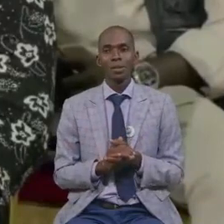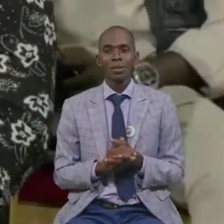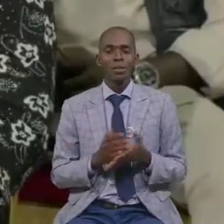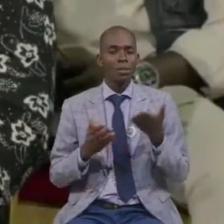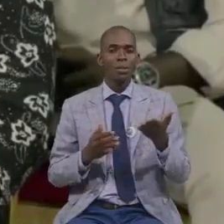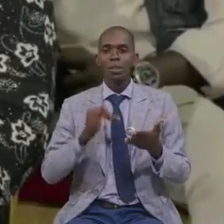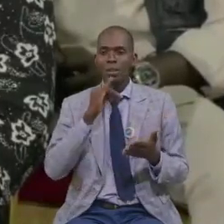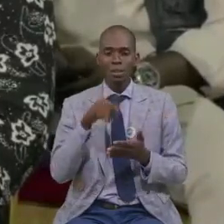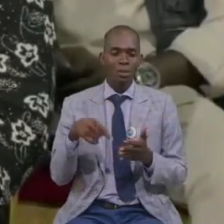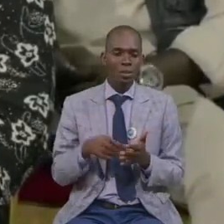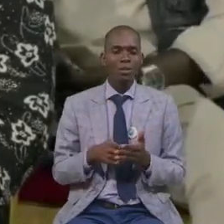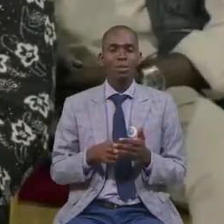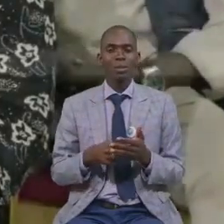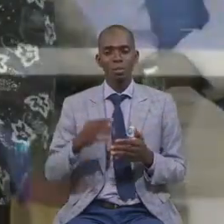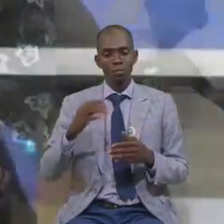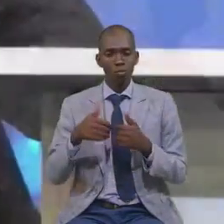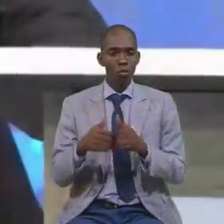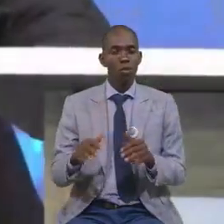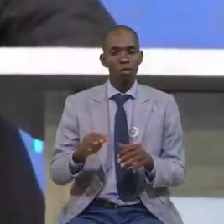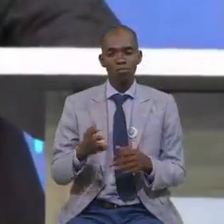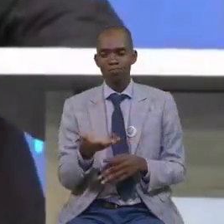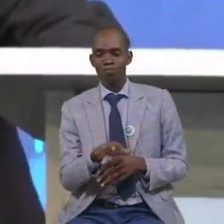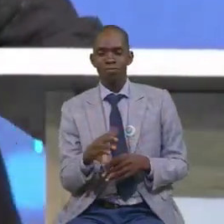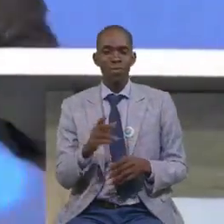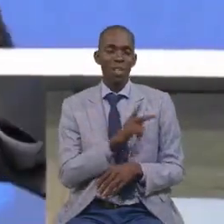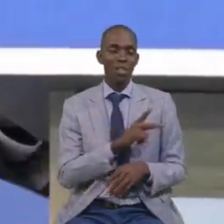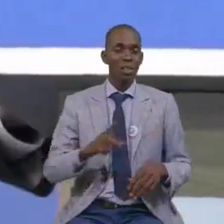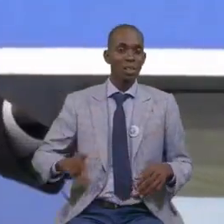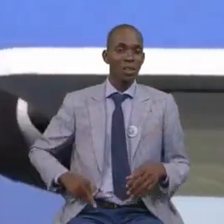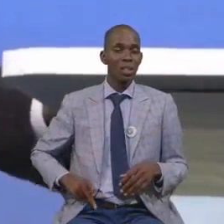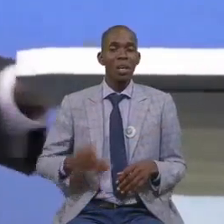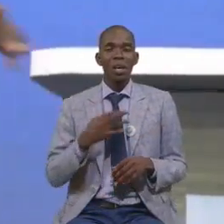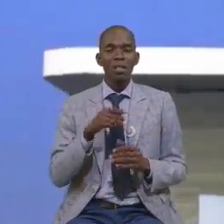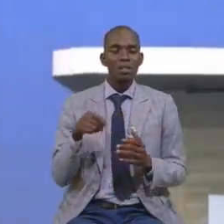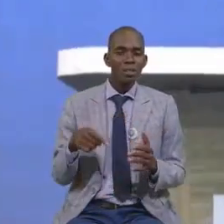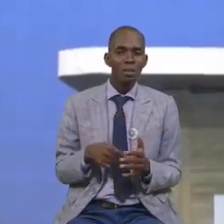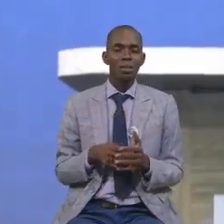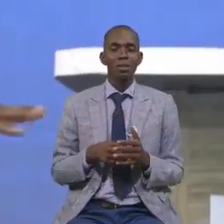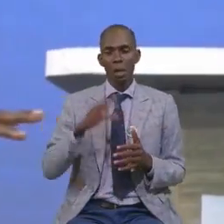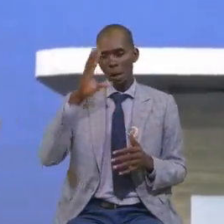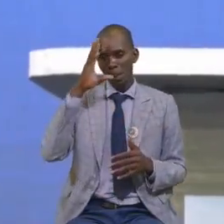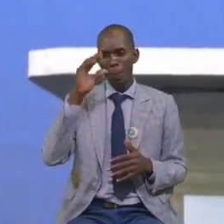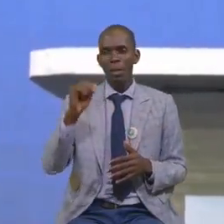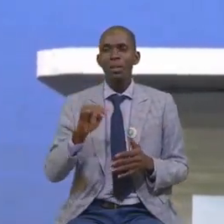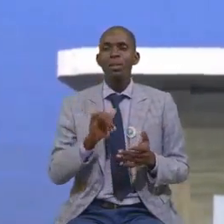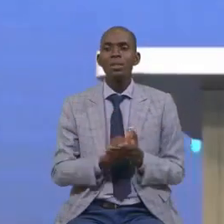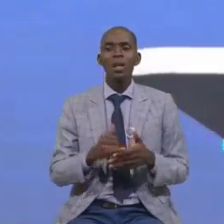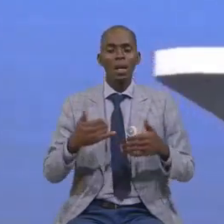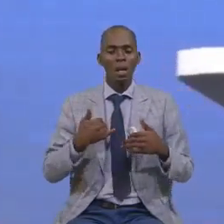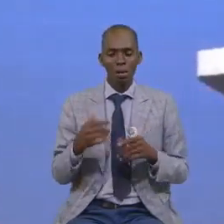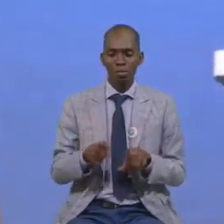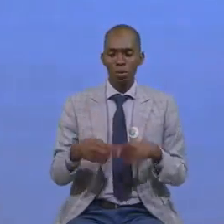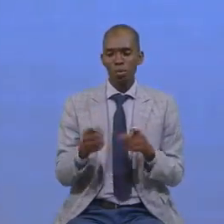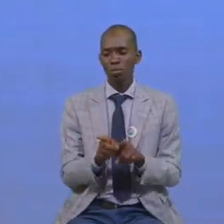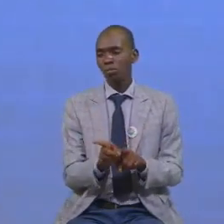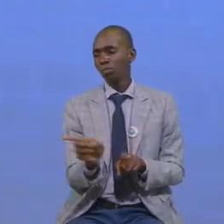king, this perverted king, and this man that had gone astray